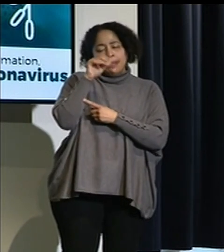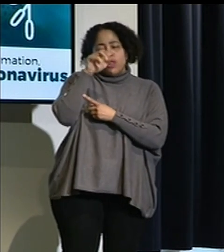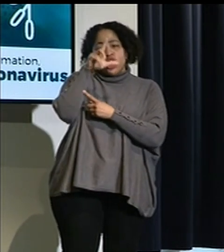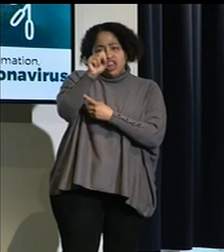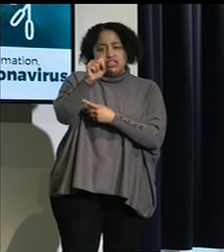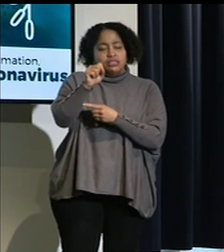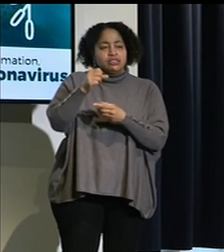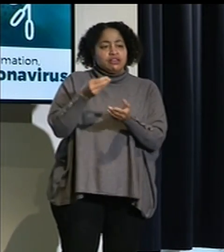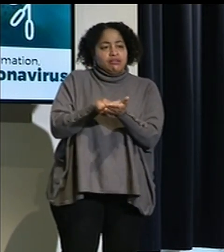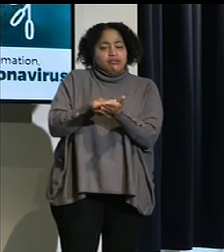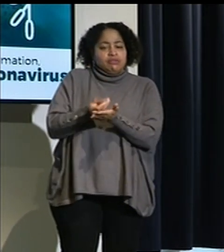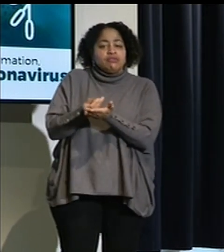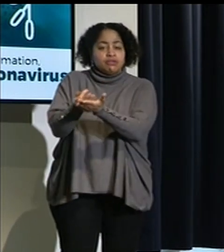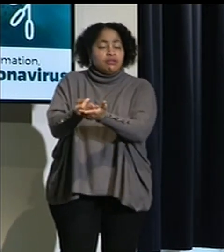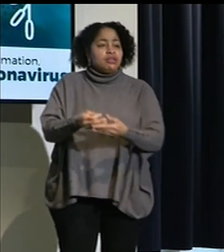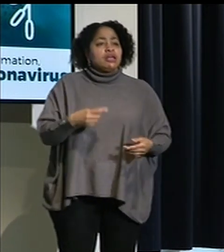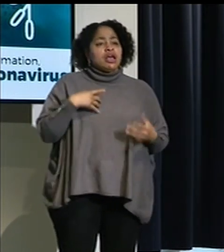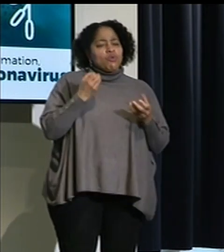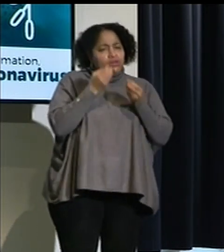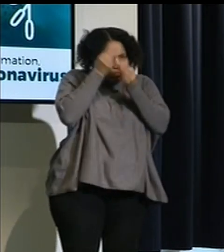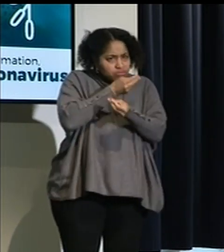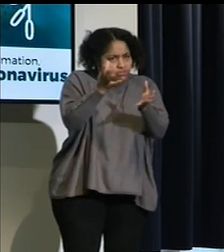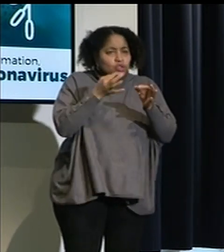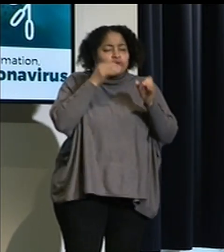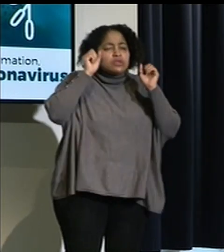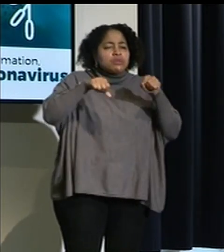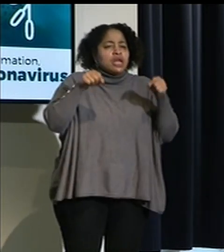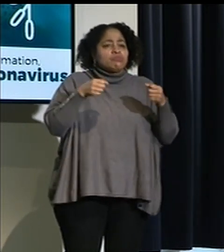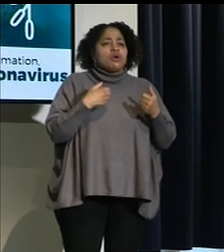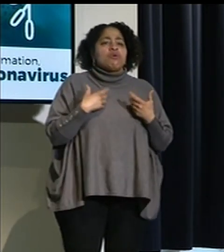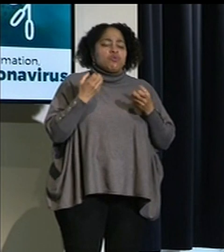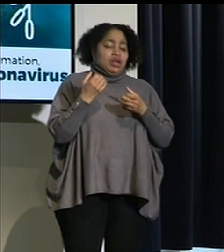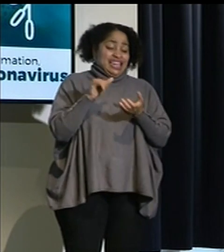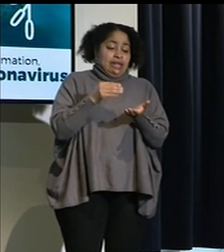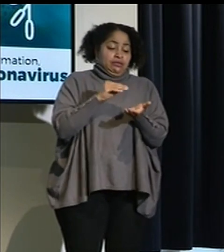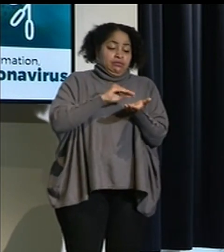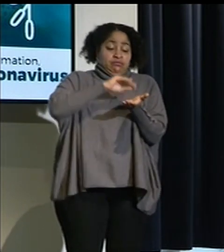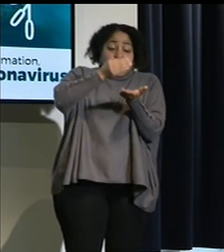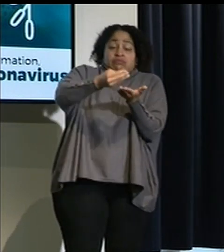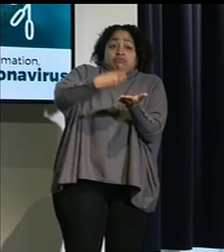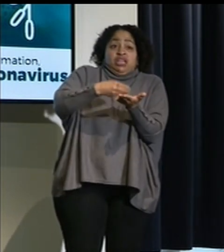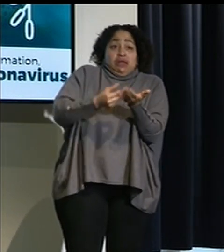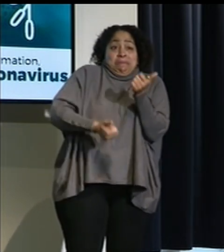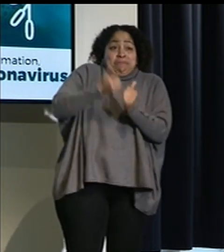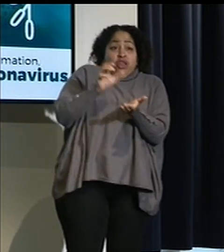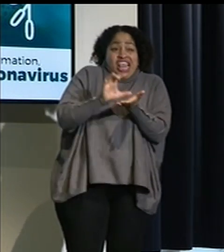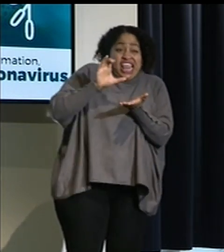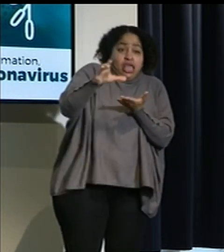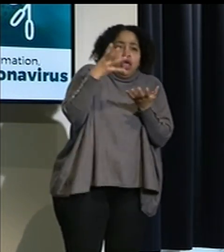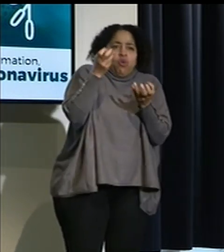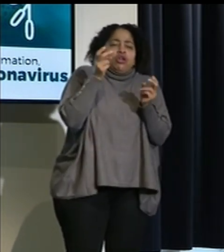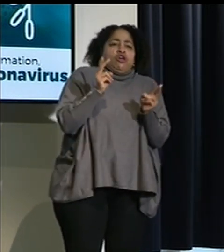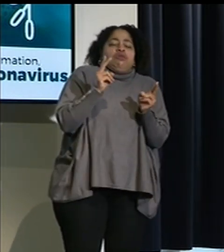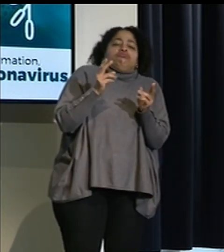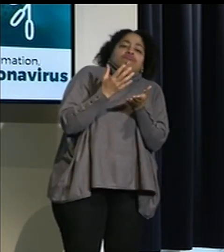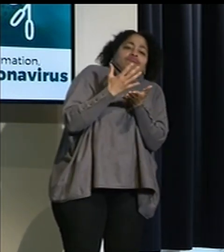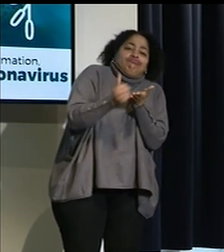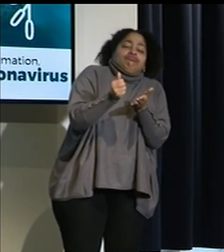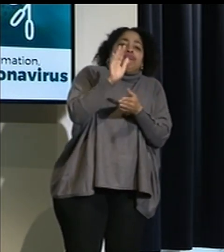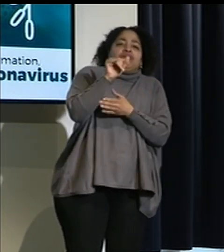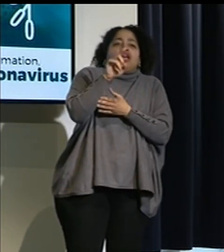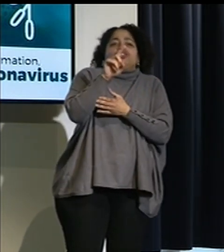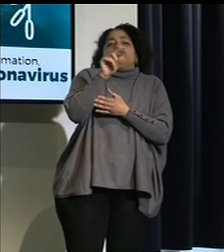Detroiters as soon as possible. Our goal is to get the majority of this funding out between the next 90 to 120 days.